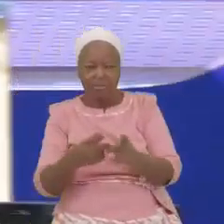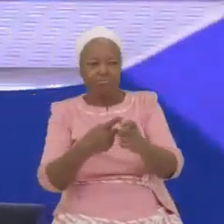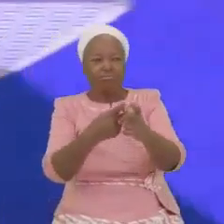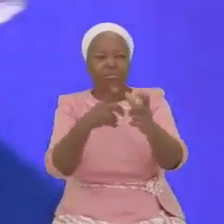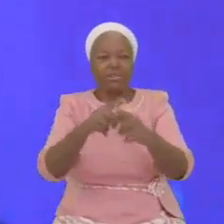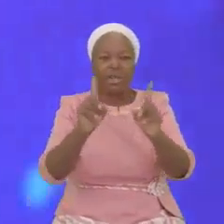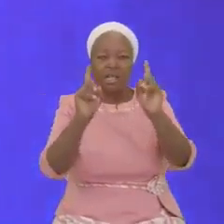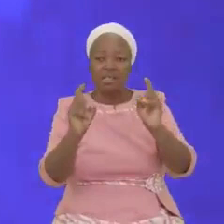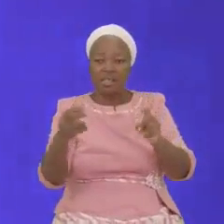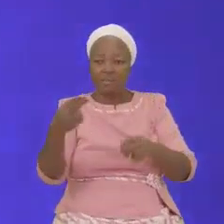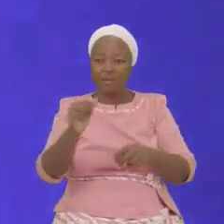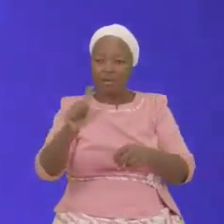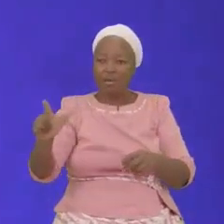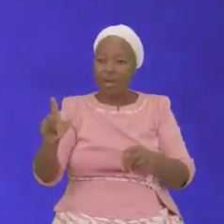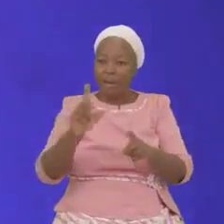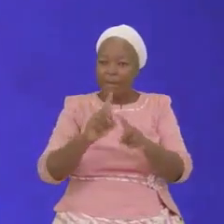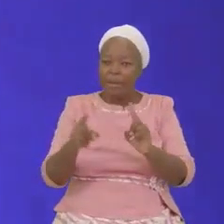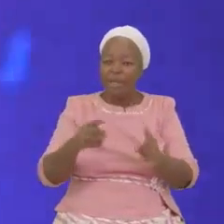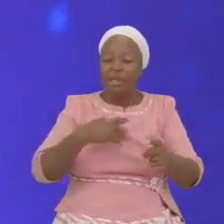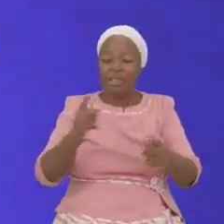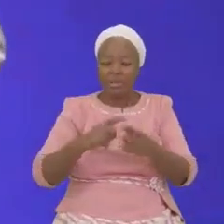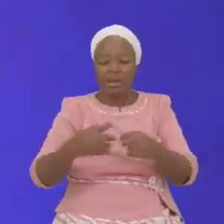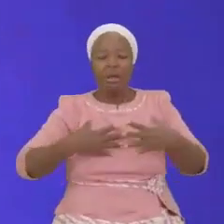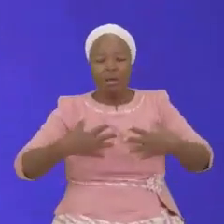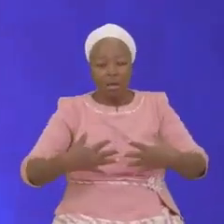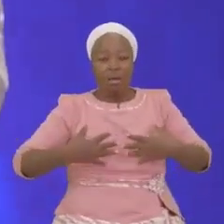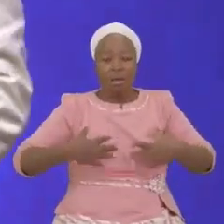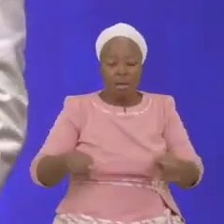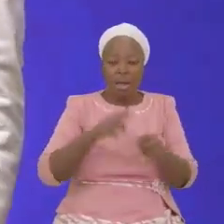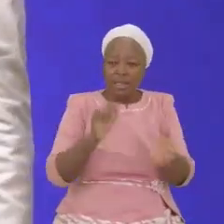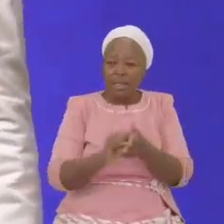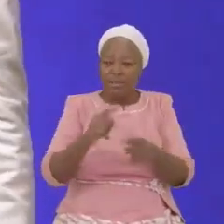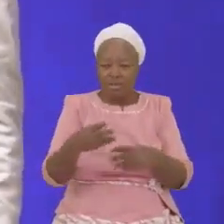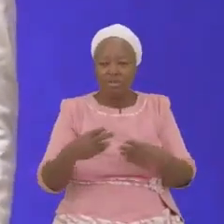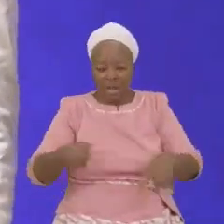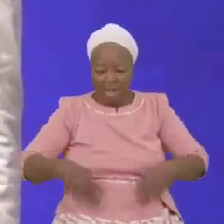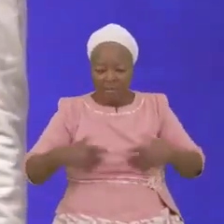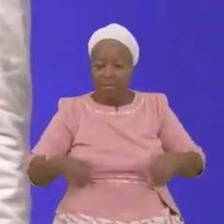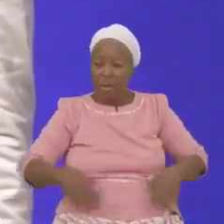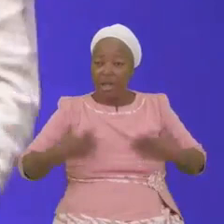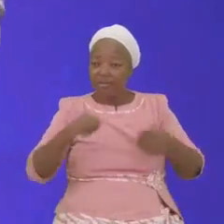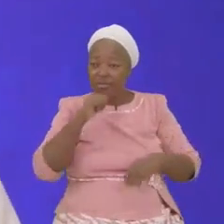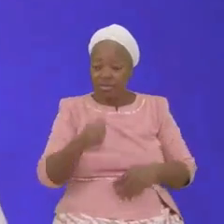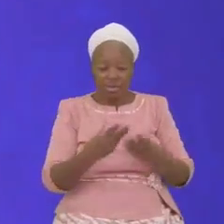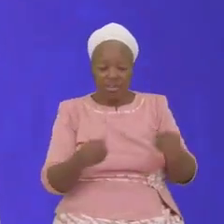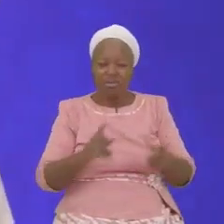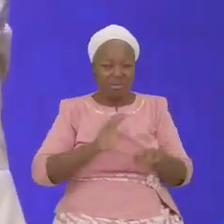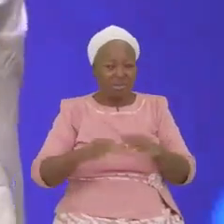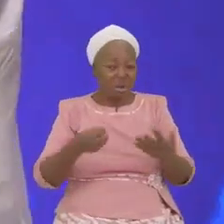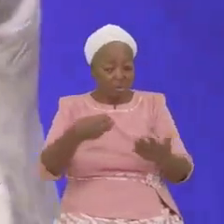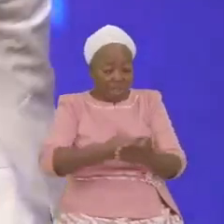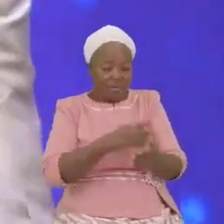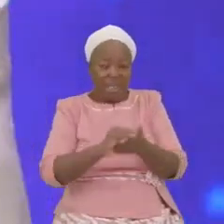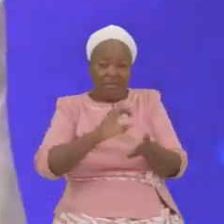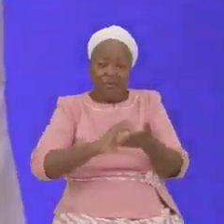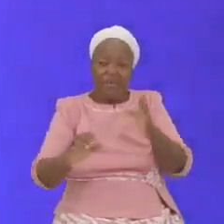the exam. You're panting. Your life is not settled. You didn't observe verse 8. And